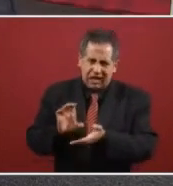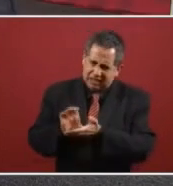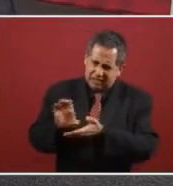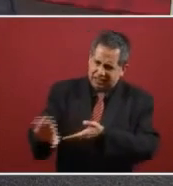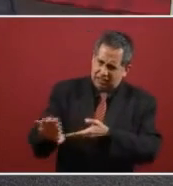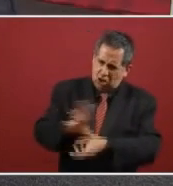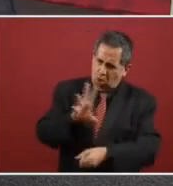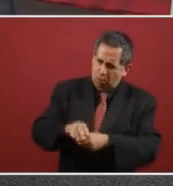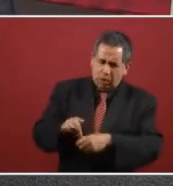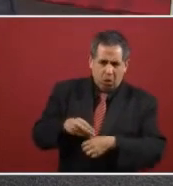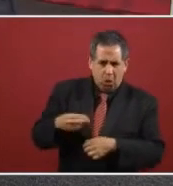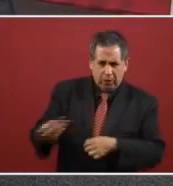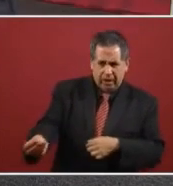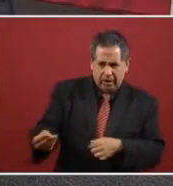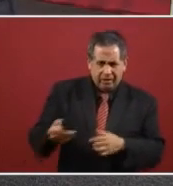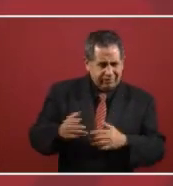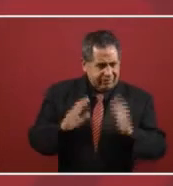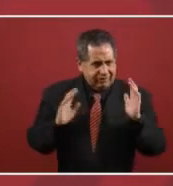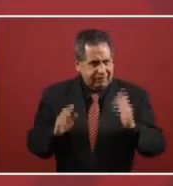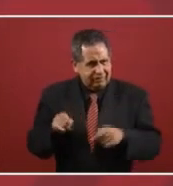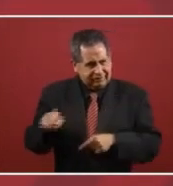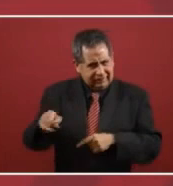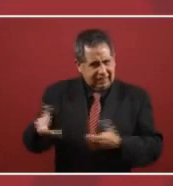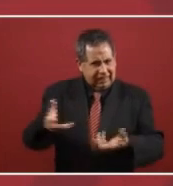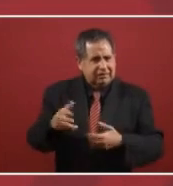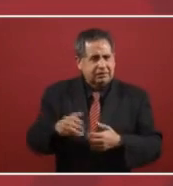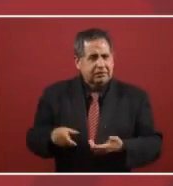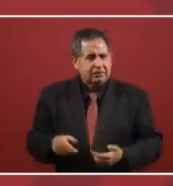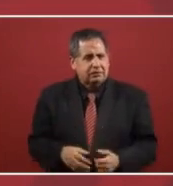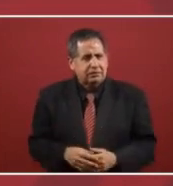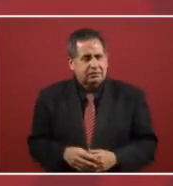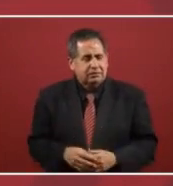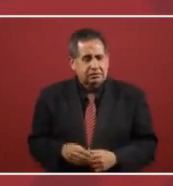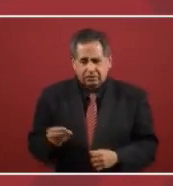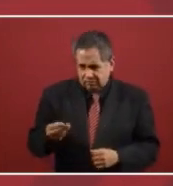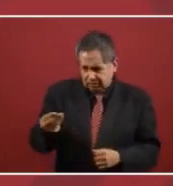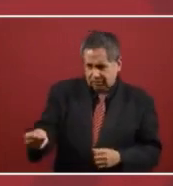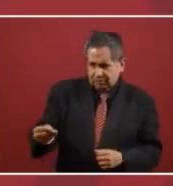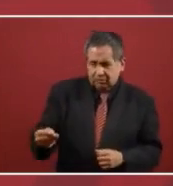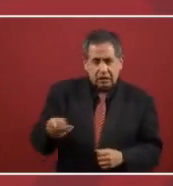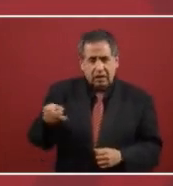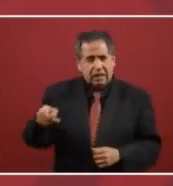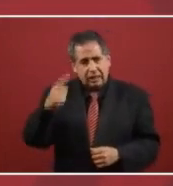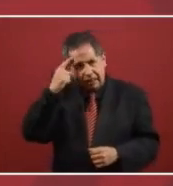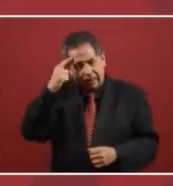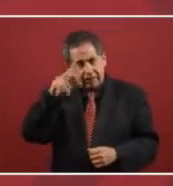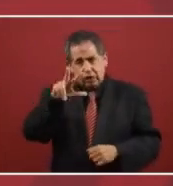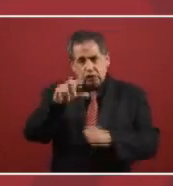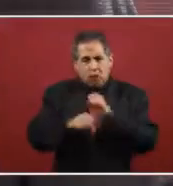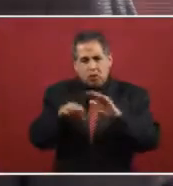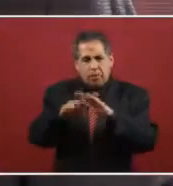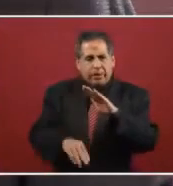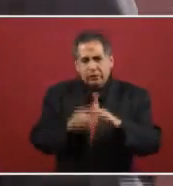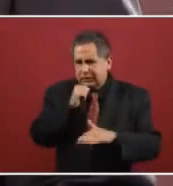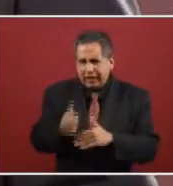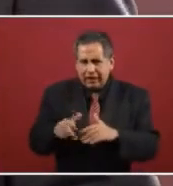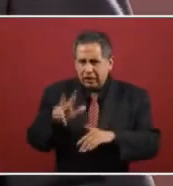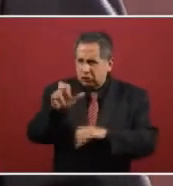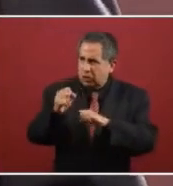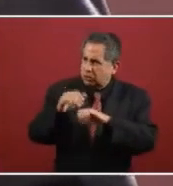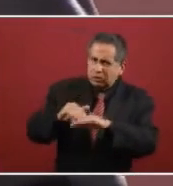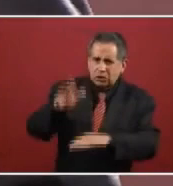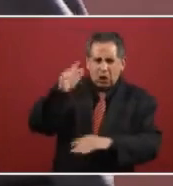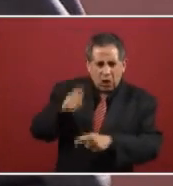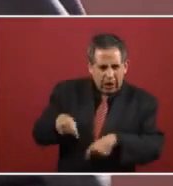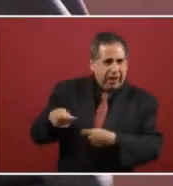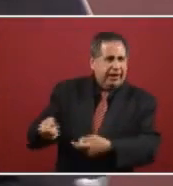benefits should be included in their salary and should just be given to the worker if he's not underage?